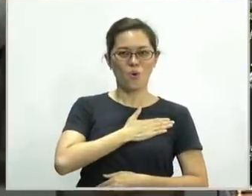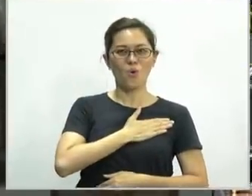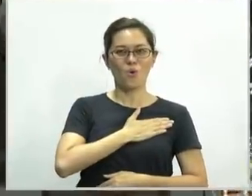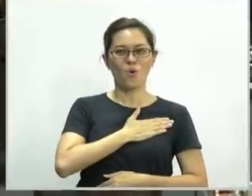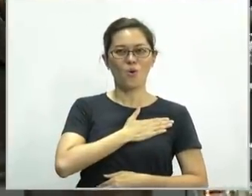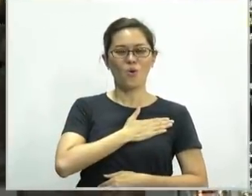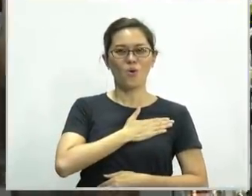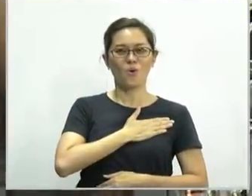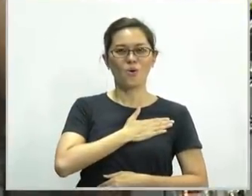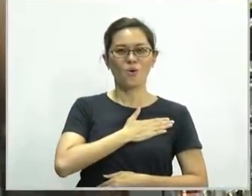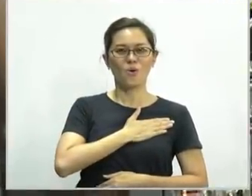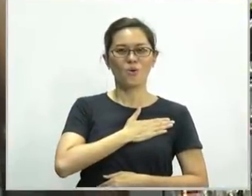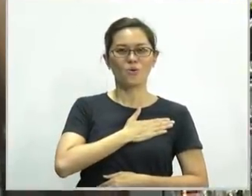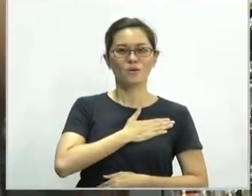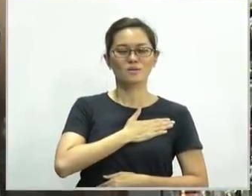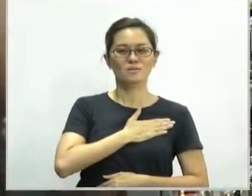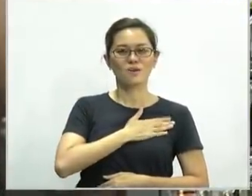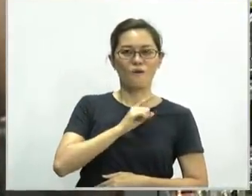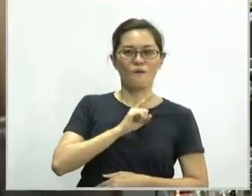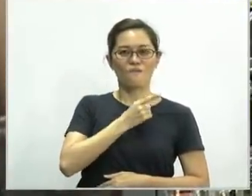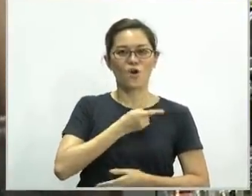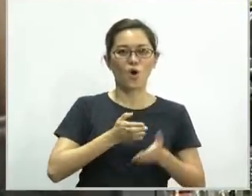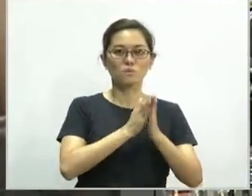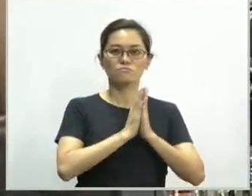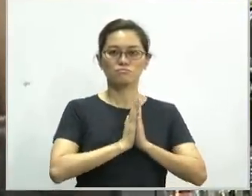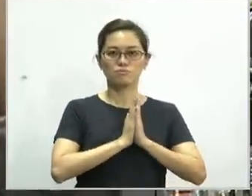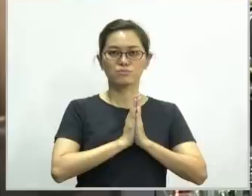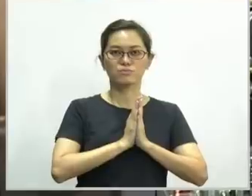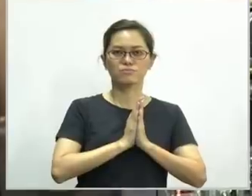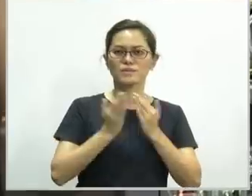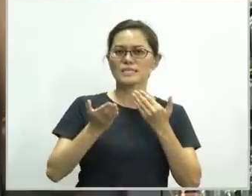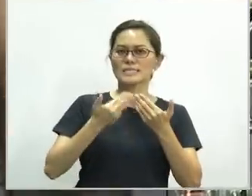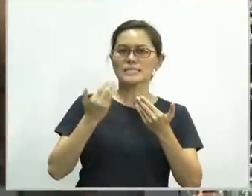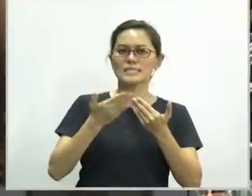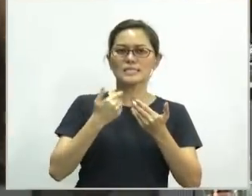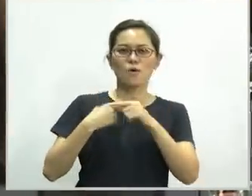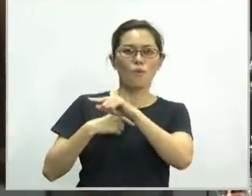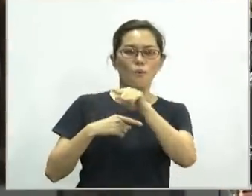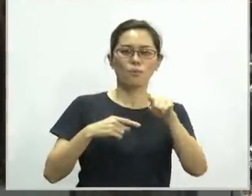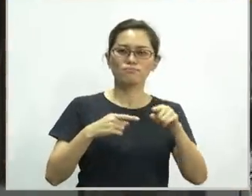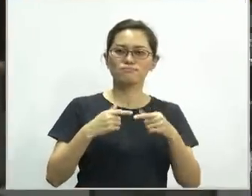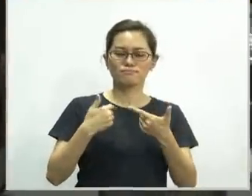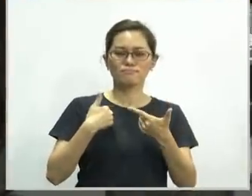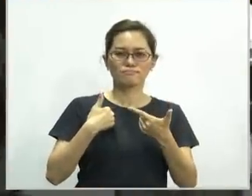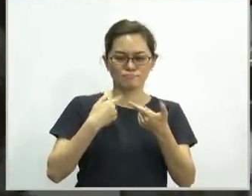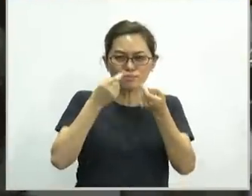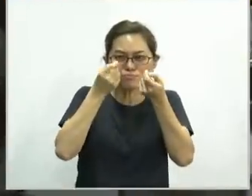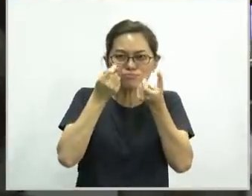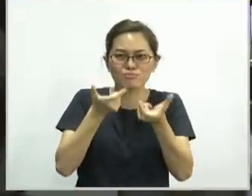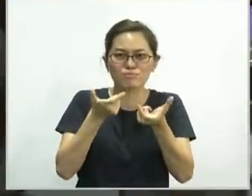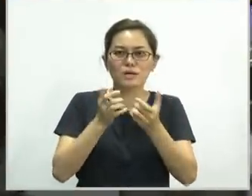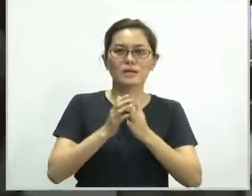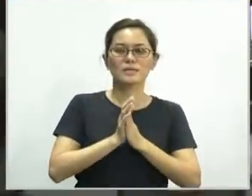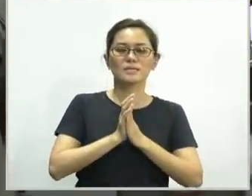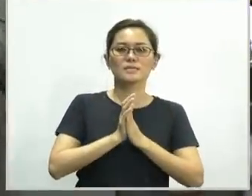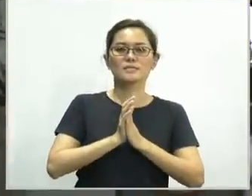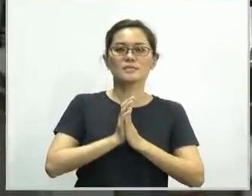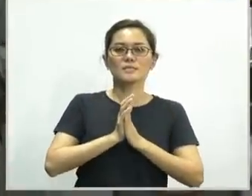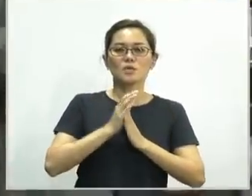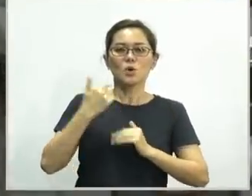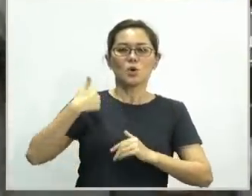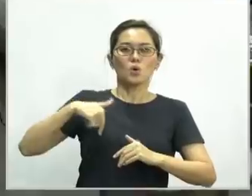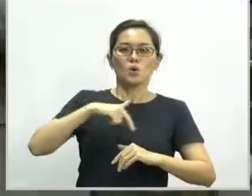please? The first prayer is simple. I'm going to just say a quick prayer. It's a posture of